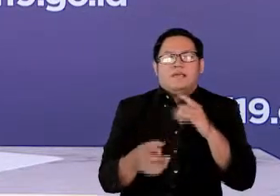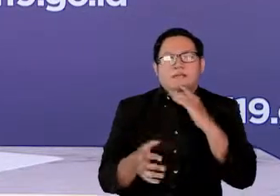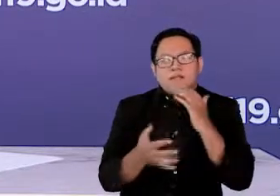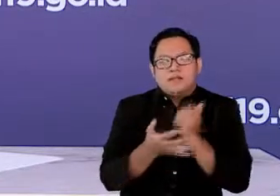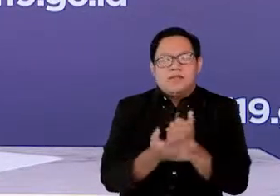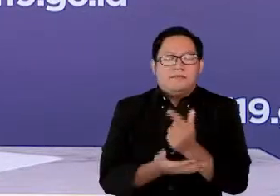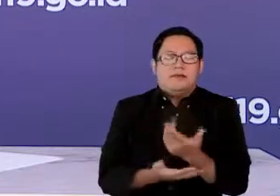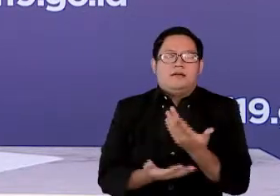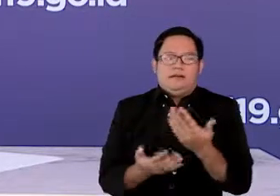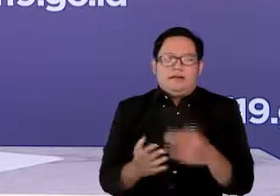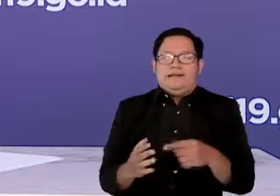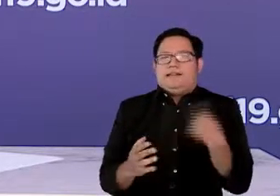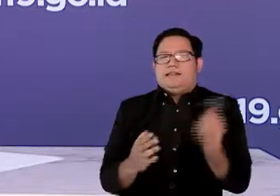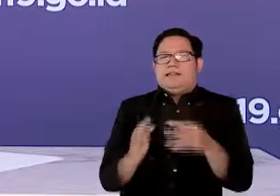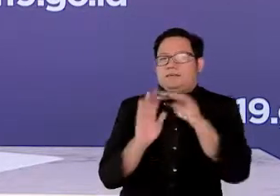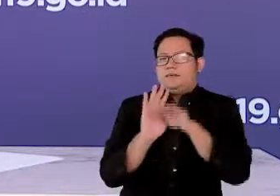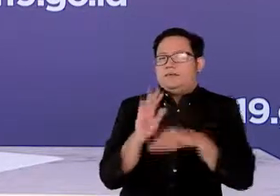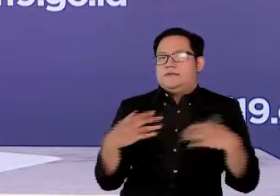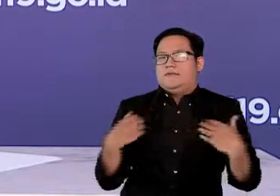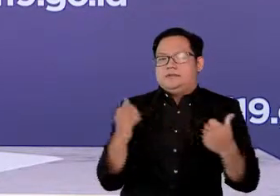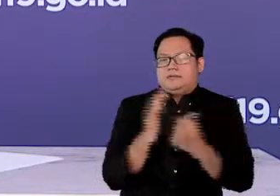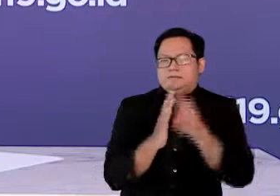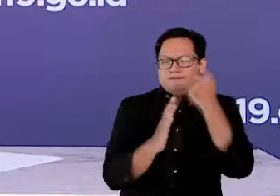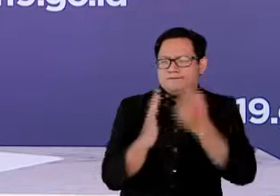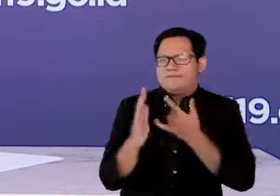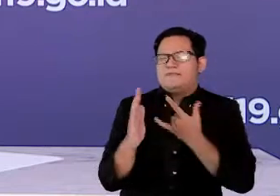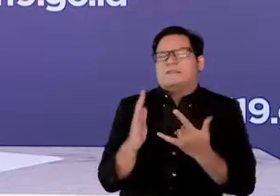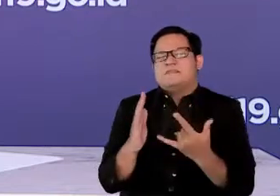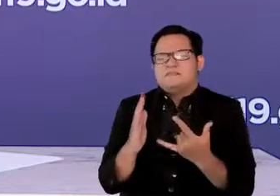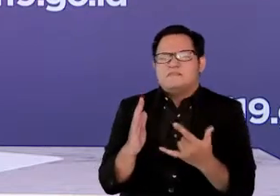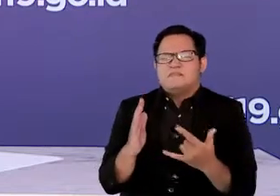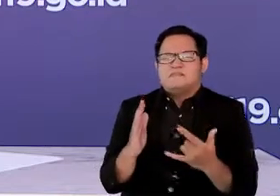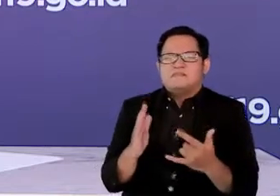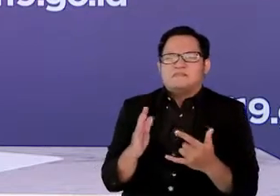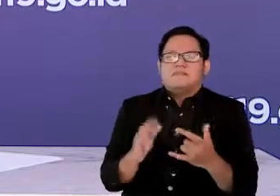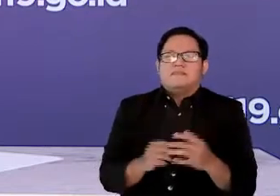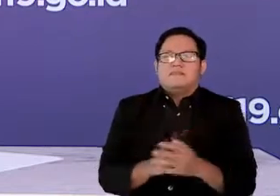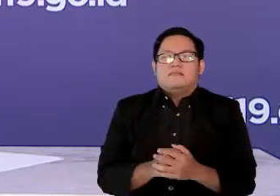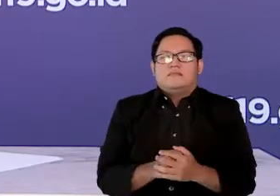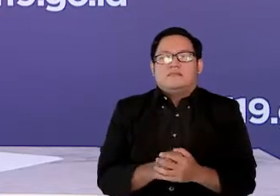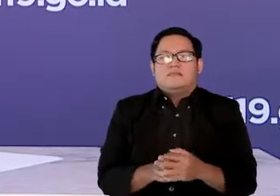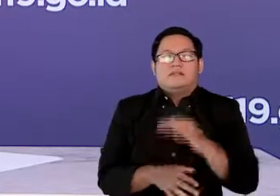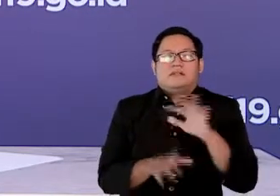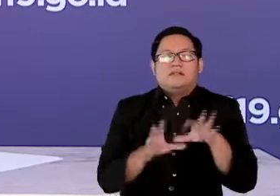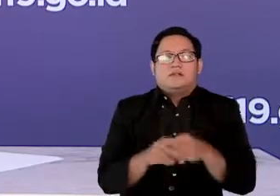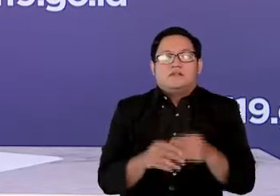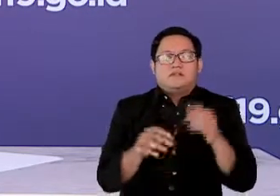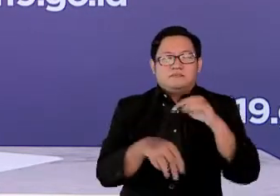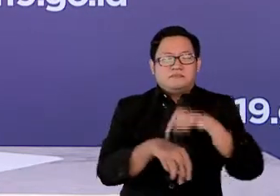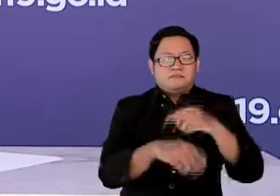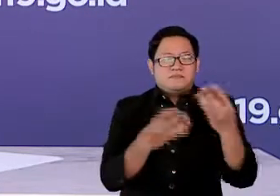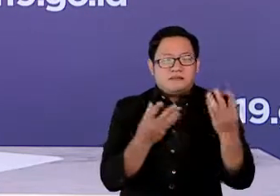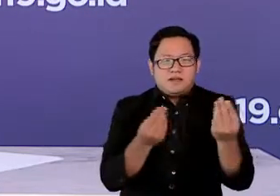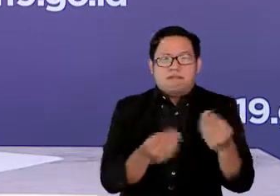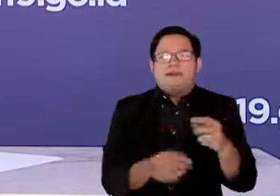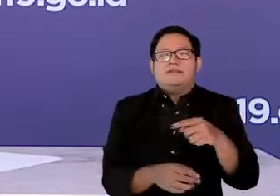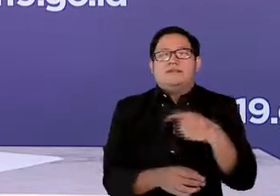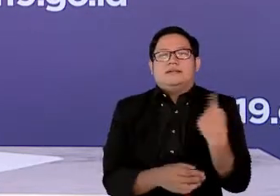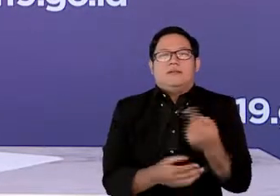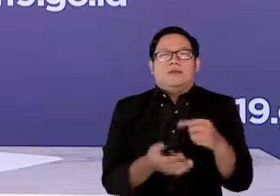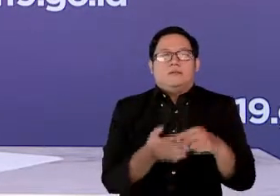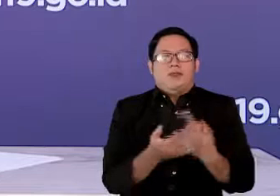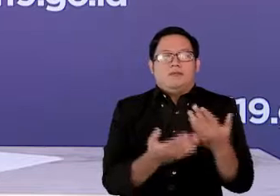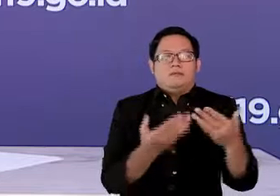health protocols in line with the reopening of community social activities. Mutant variants such